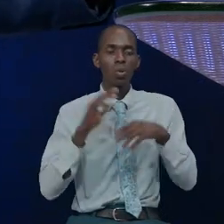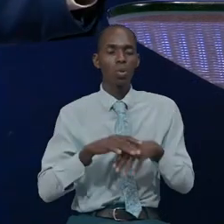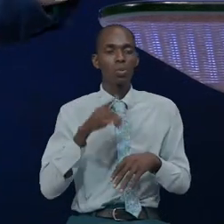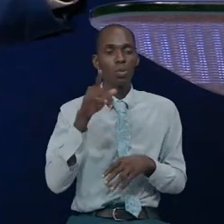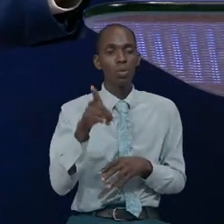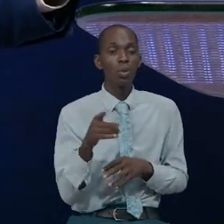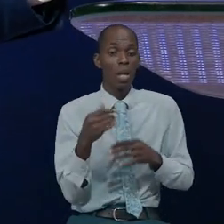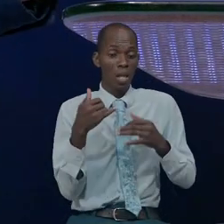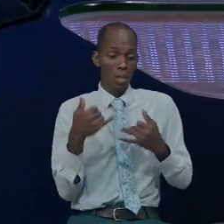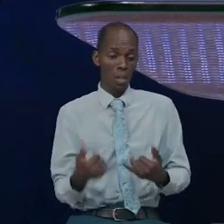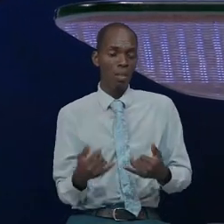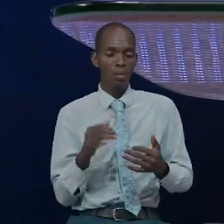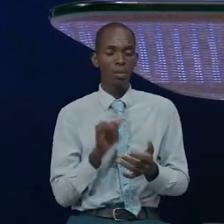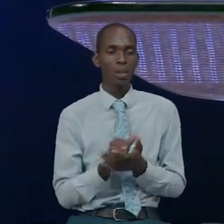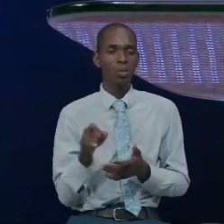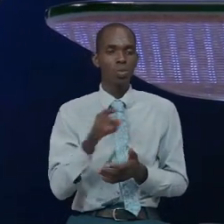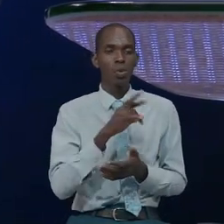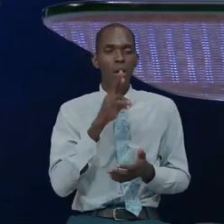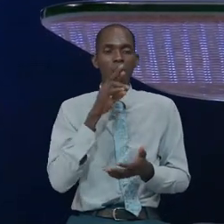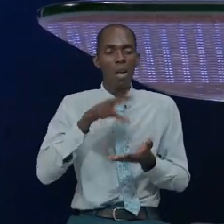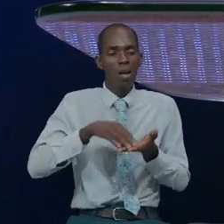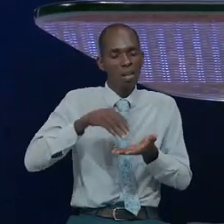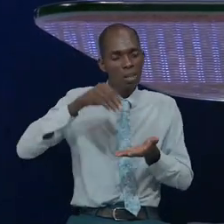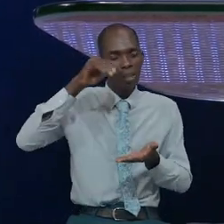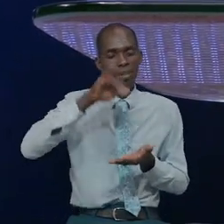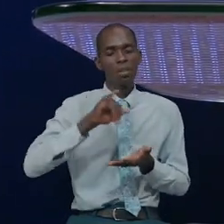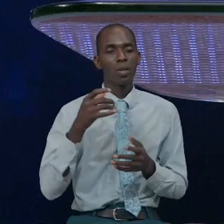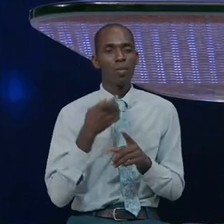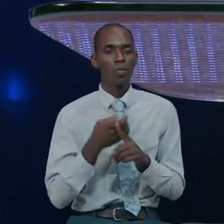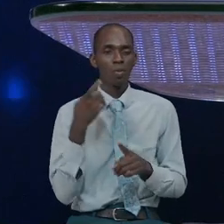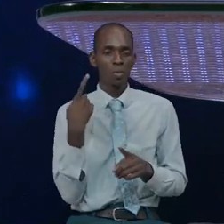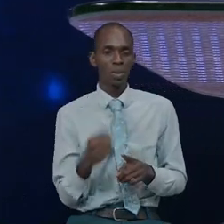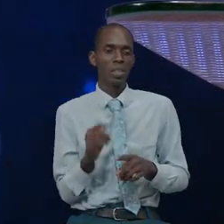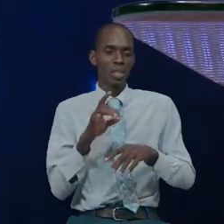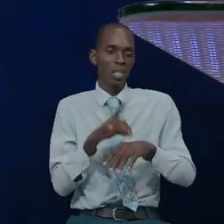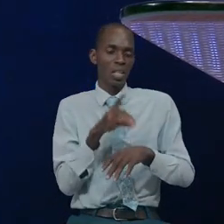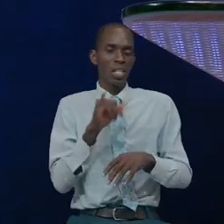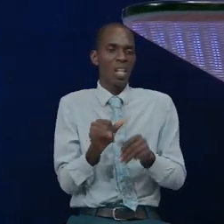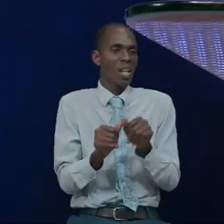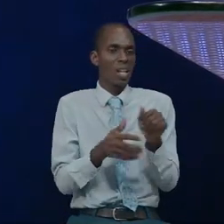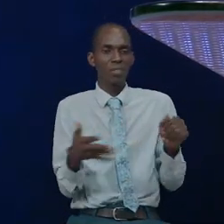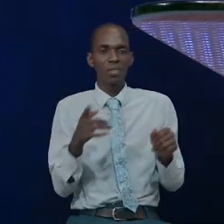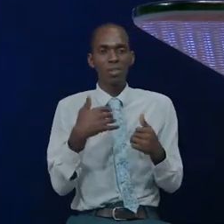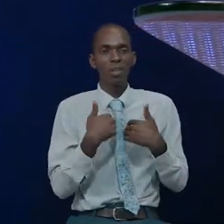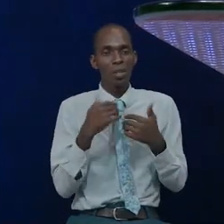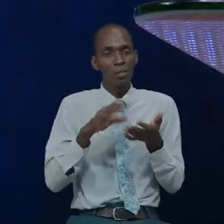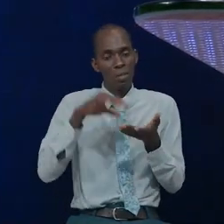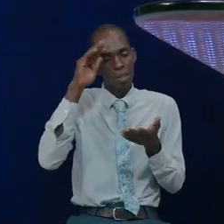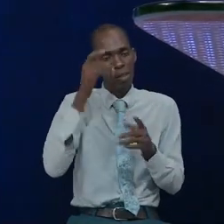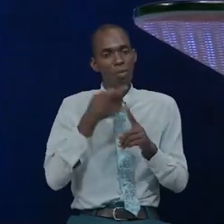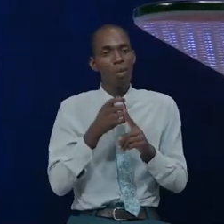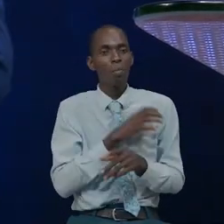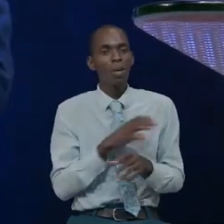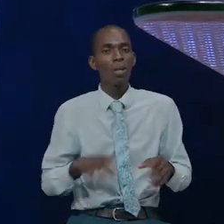learning from the heathen, and you are adjusting to the heathen, everything you learned from Christ, you